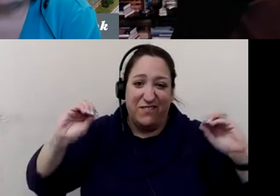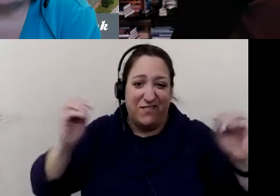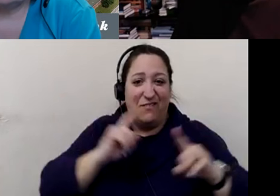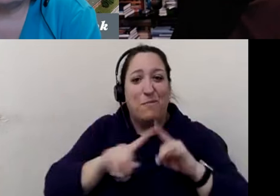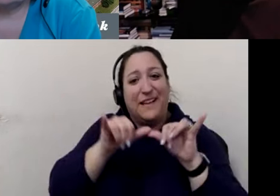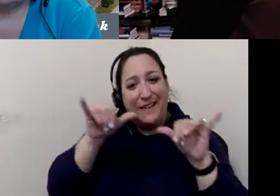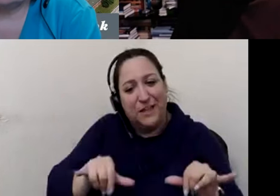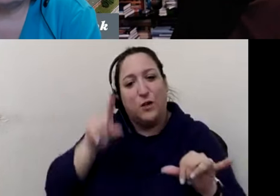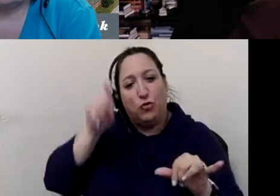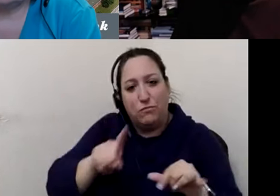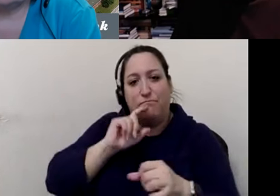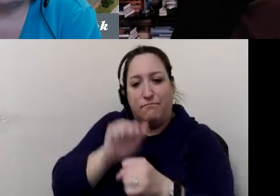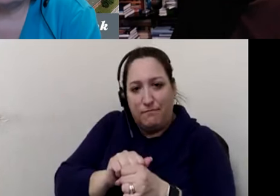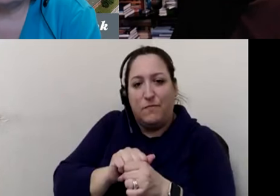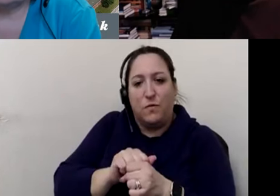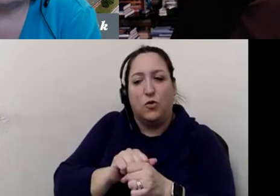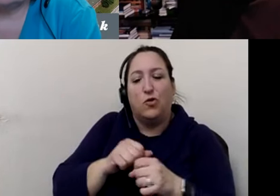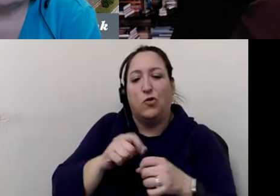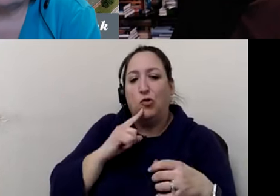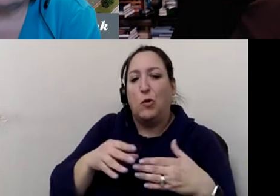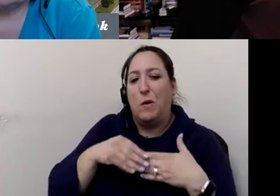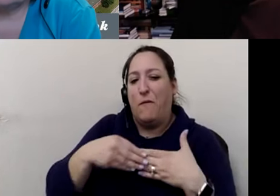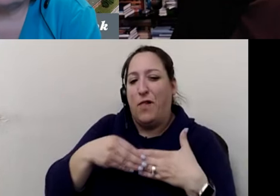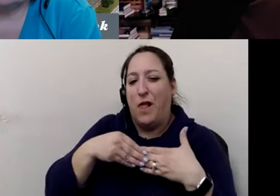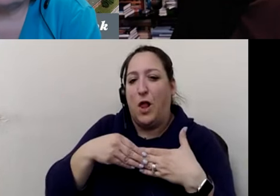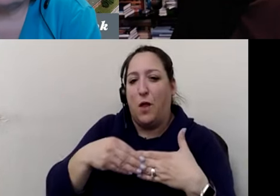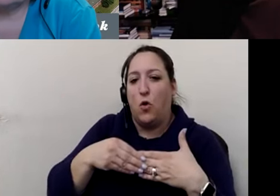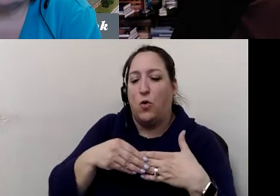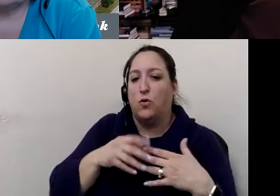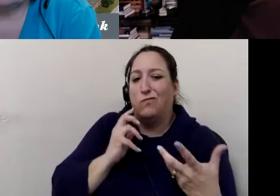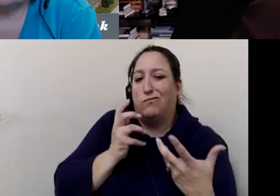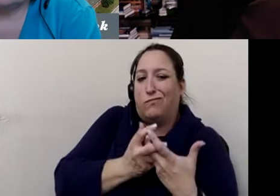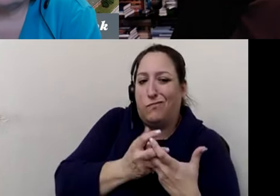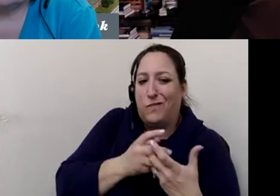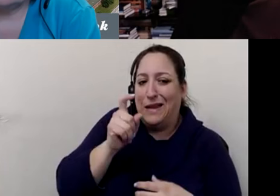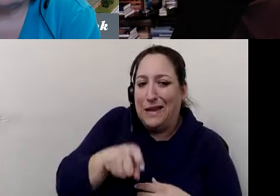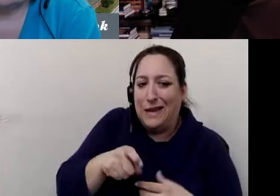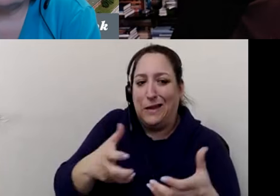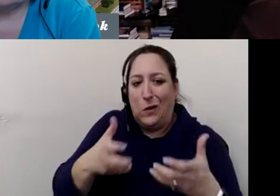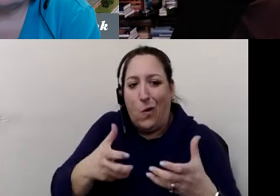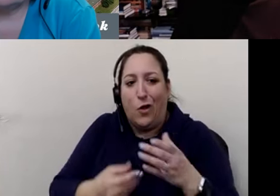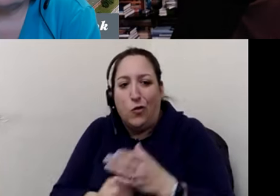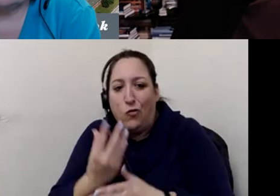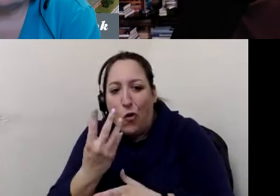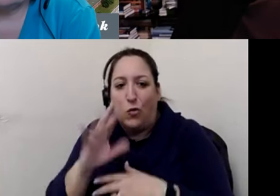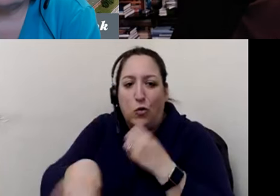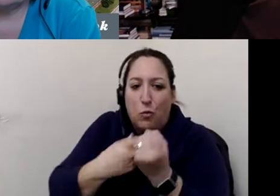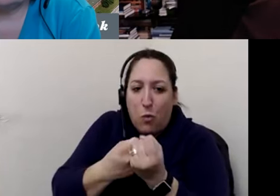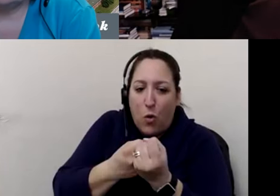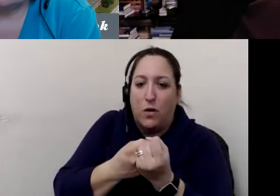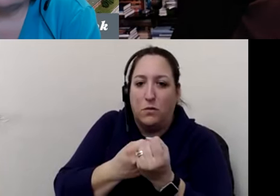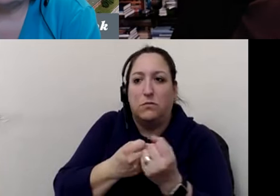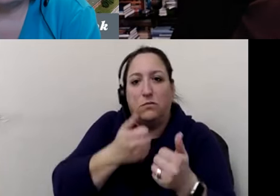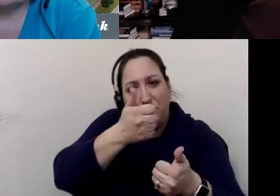system should in fact be elastic to accommodate the needs, the desires, the growth, the support that